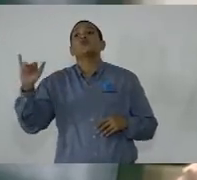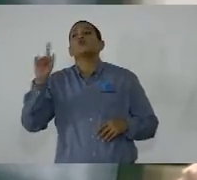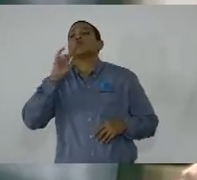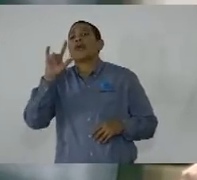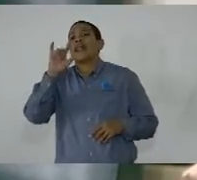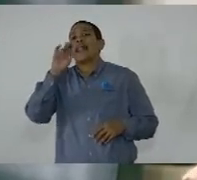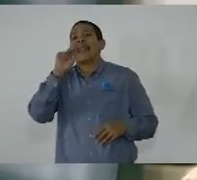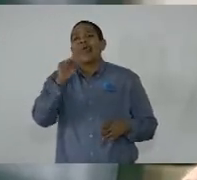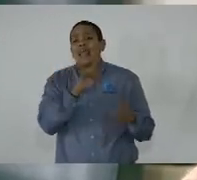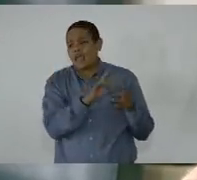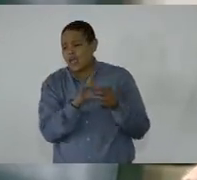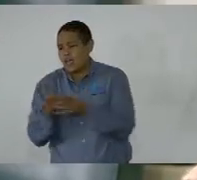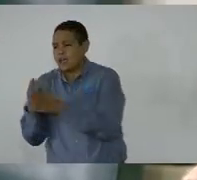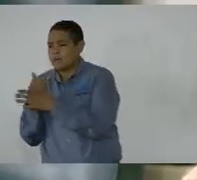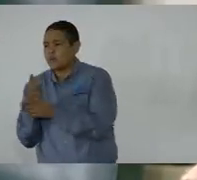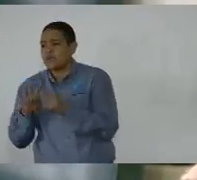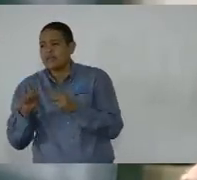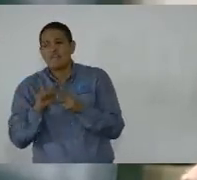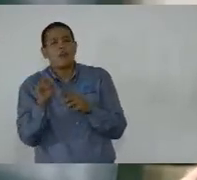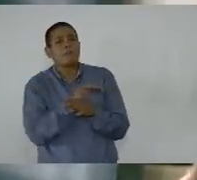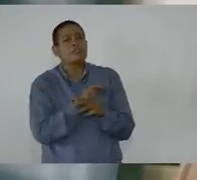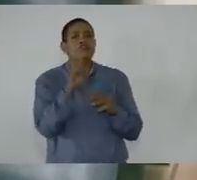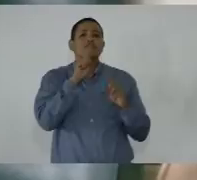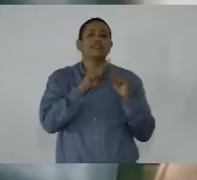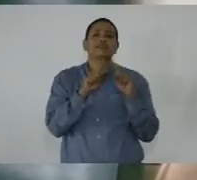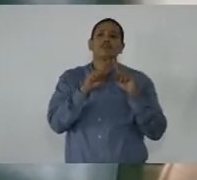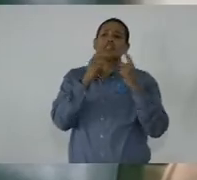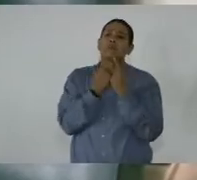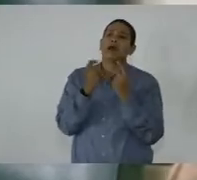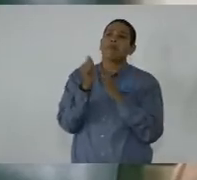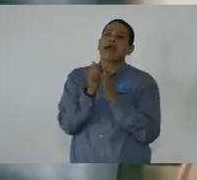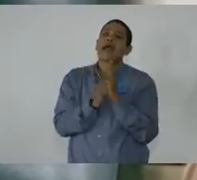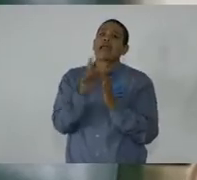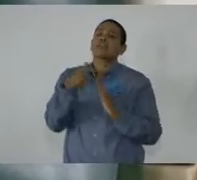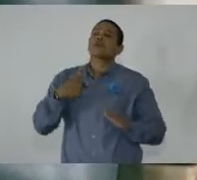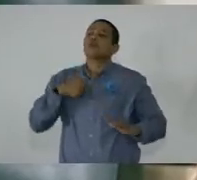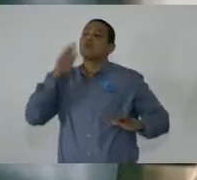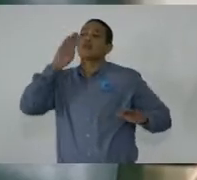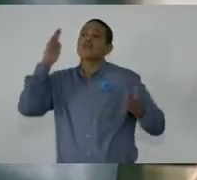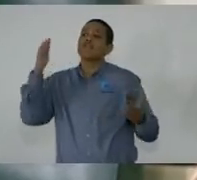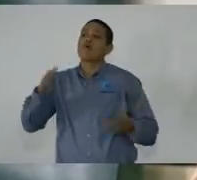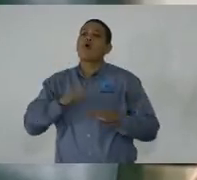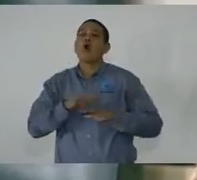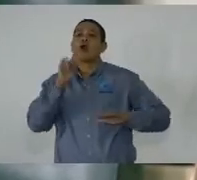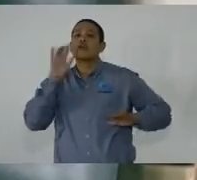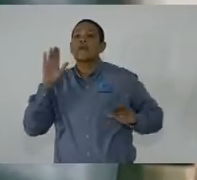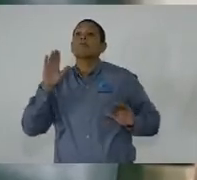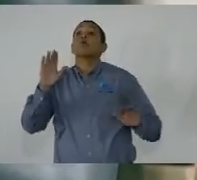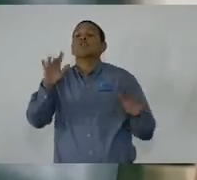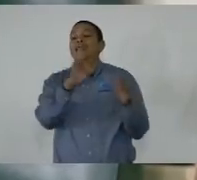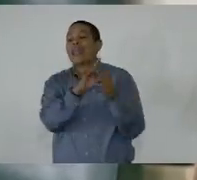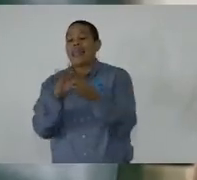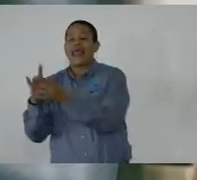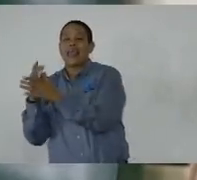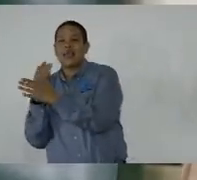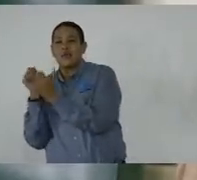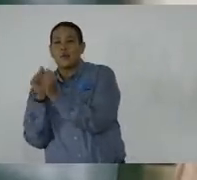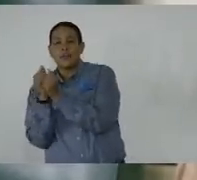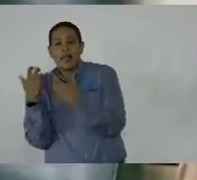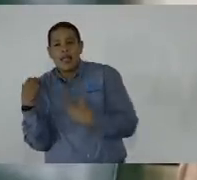interlinkages between ministries, departments, and agencies. We will be focusing on driving the linkage with